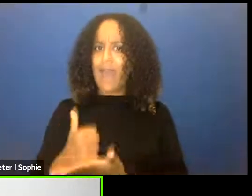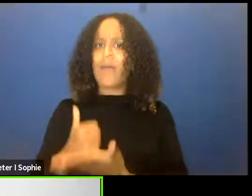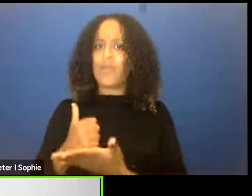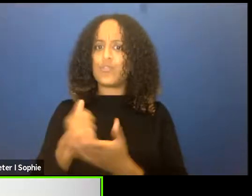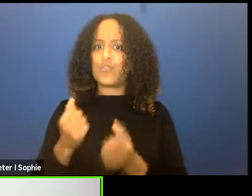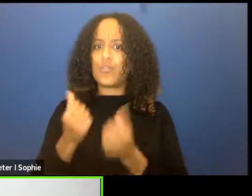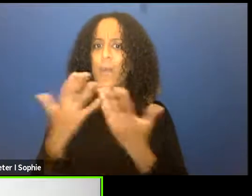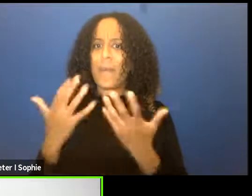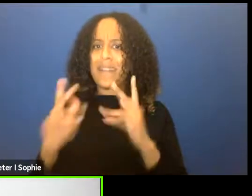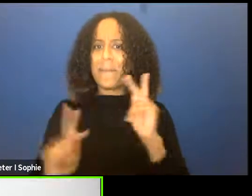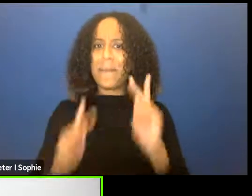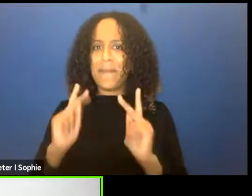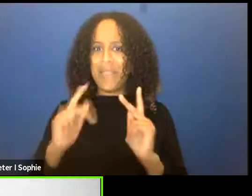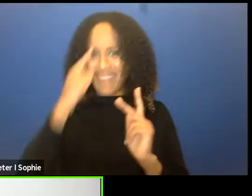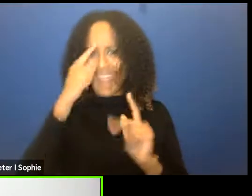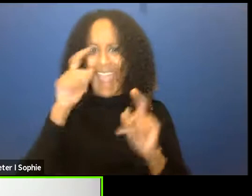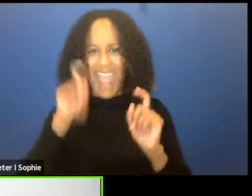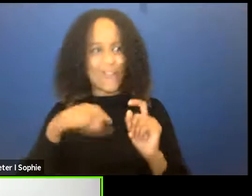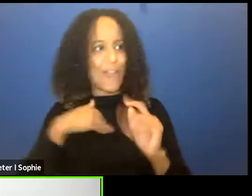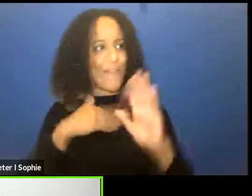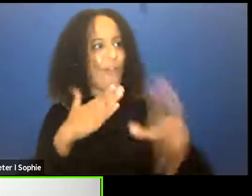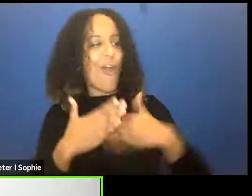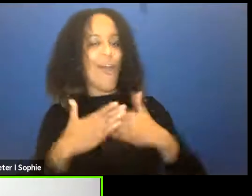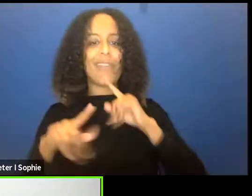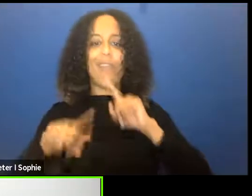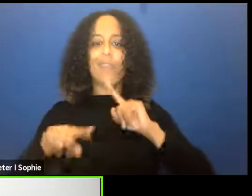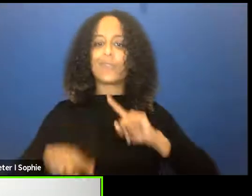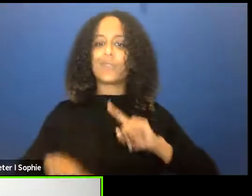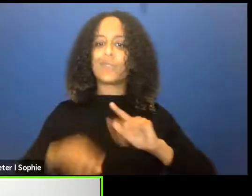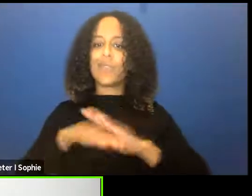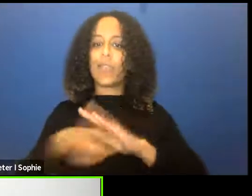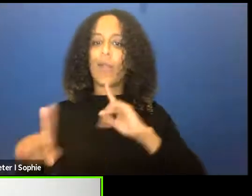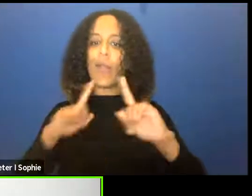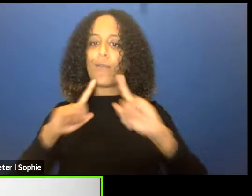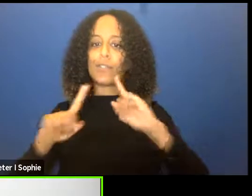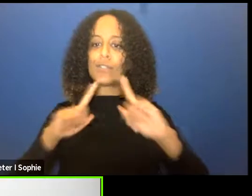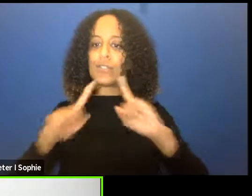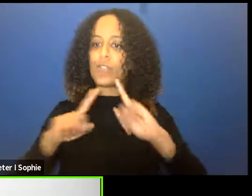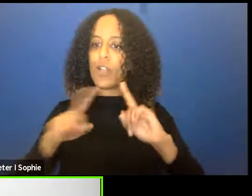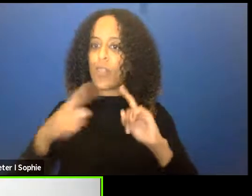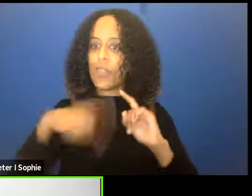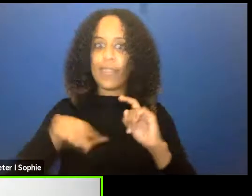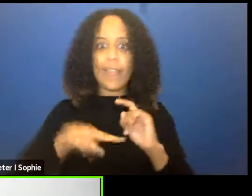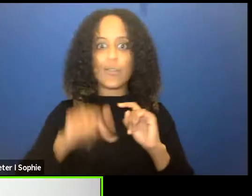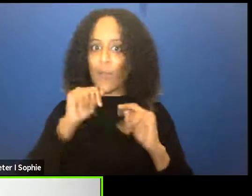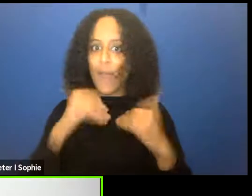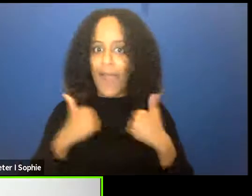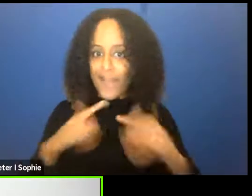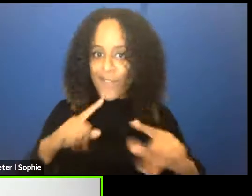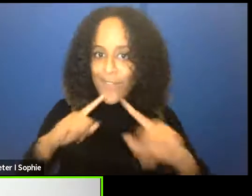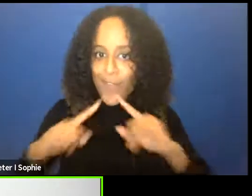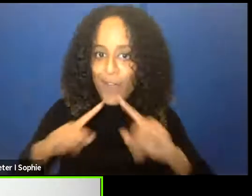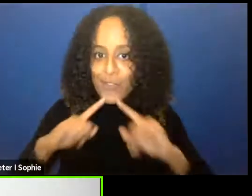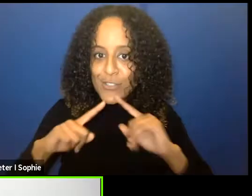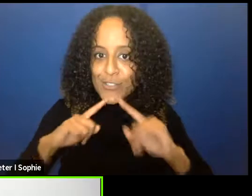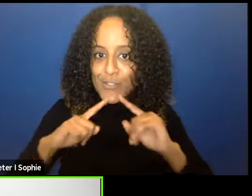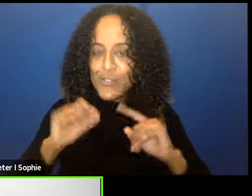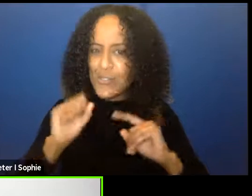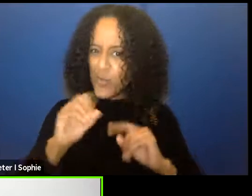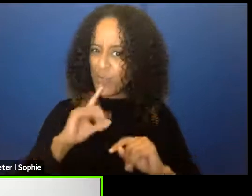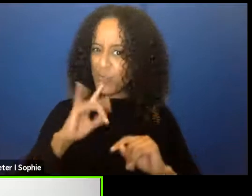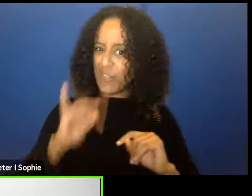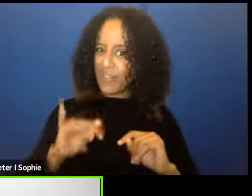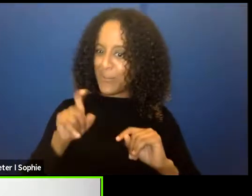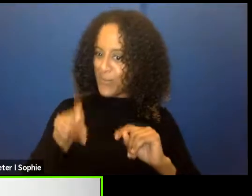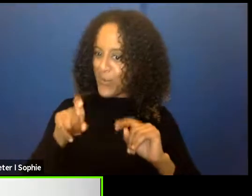many people think that they have to have all the answers in that conversation, so they don't have them. They don't have those conversations. But really all you